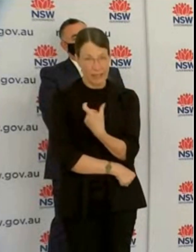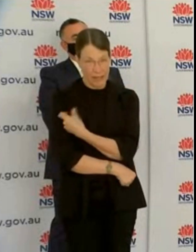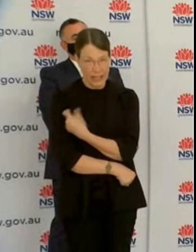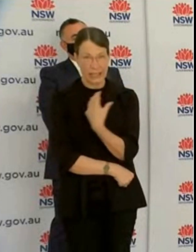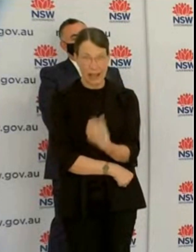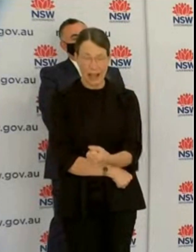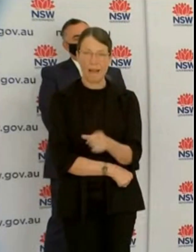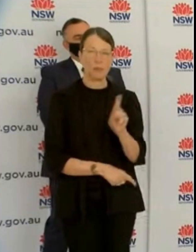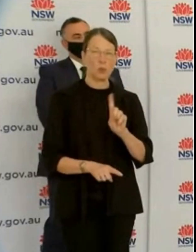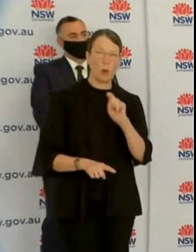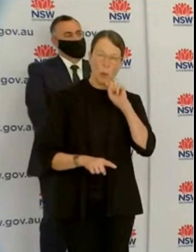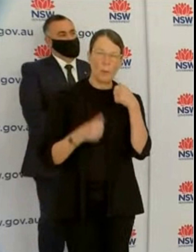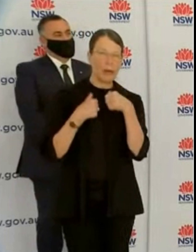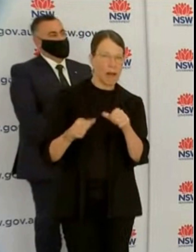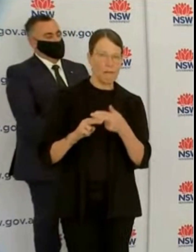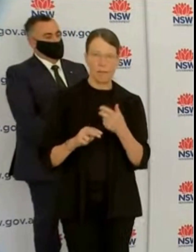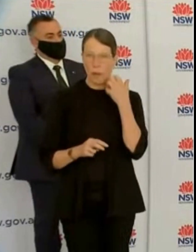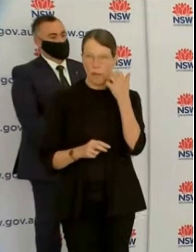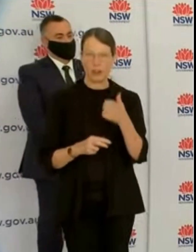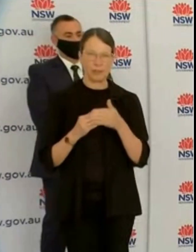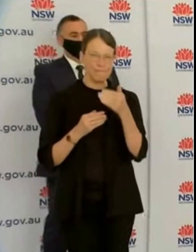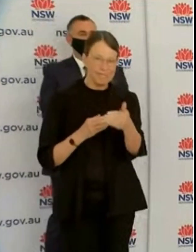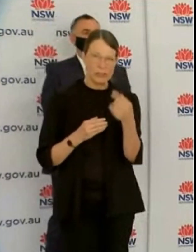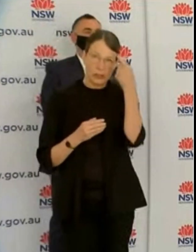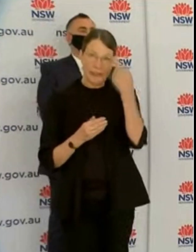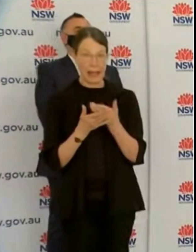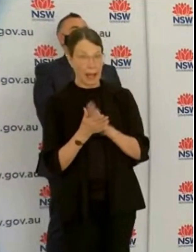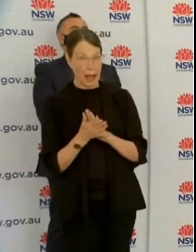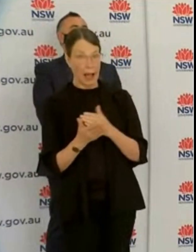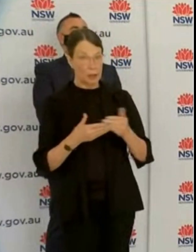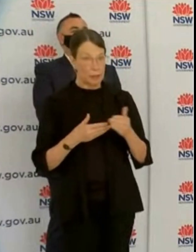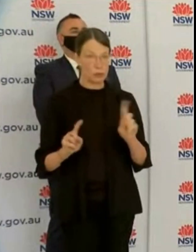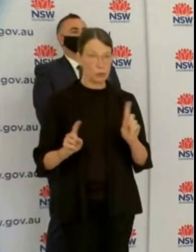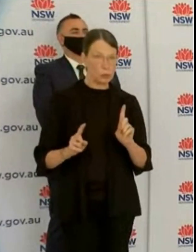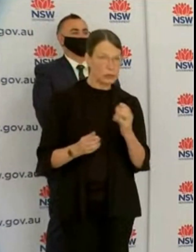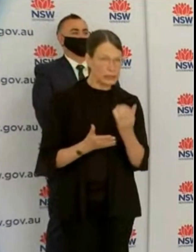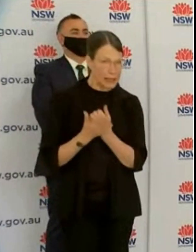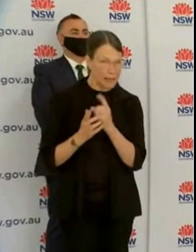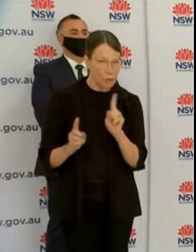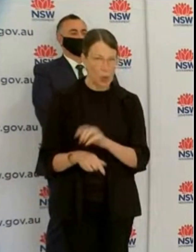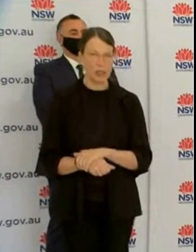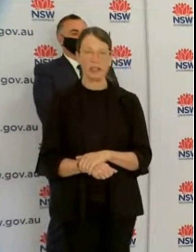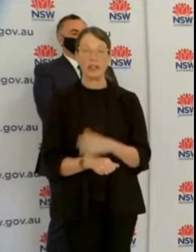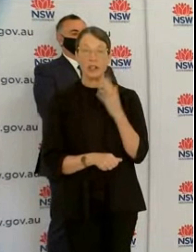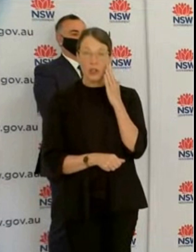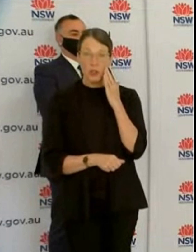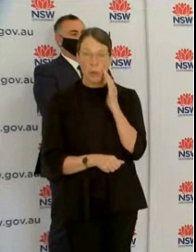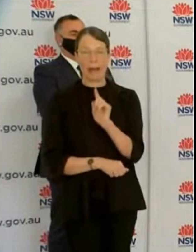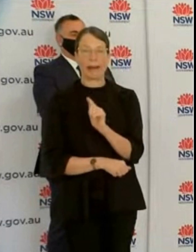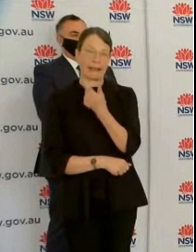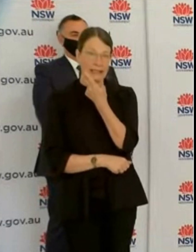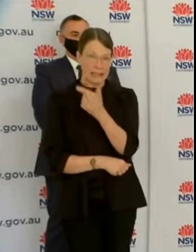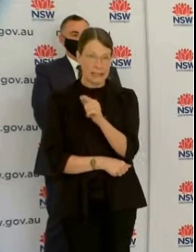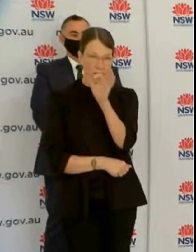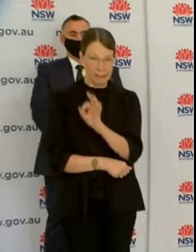those considerations now. So we're looking through what is a safe way to manage that. We will, from 70% double dose to 80% double dose, we